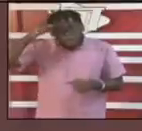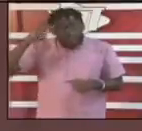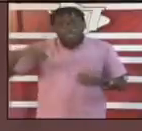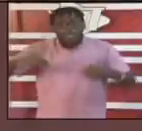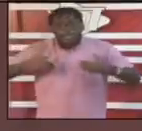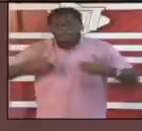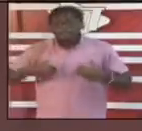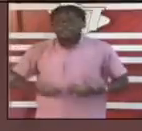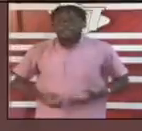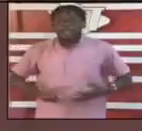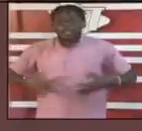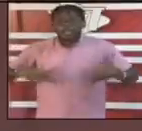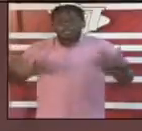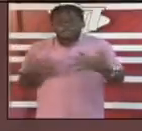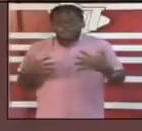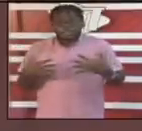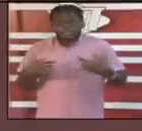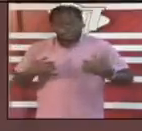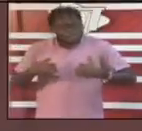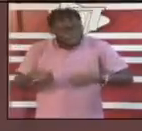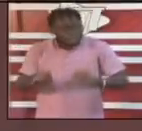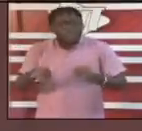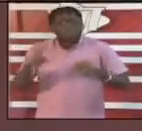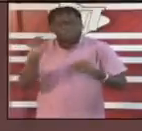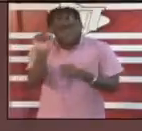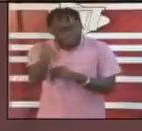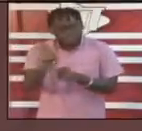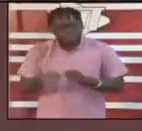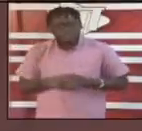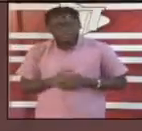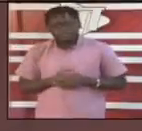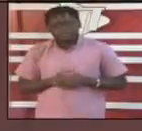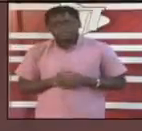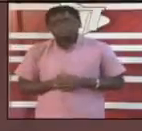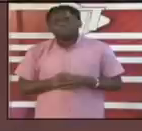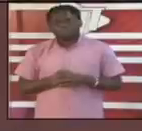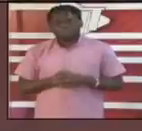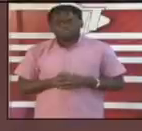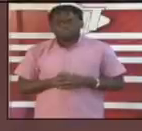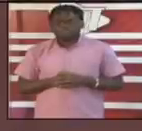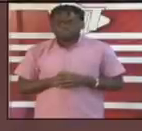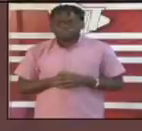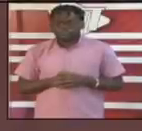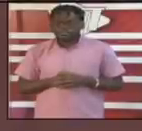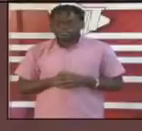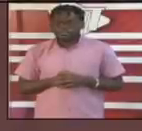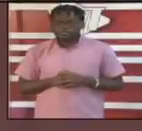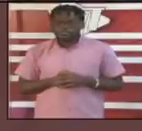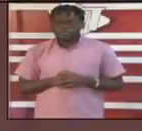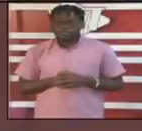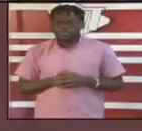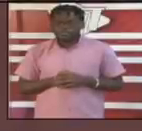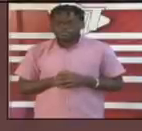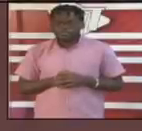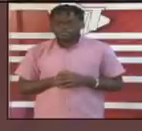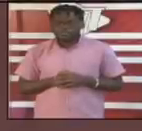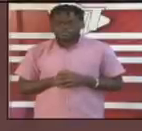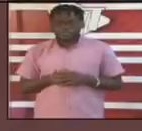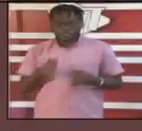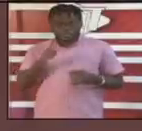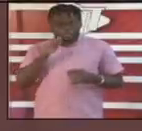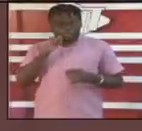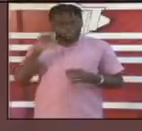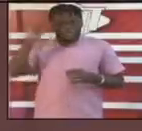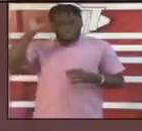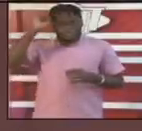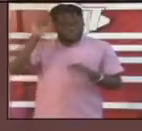SEA. To my teenage friends who are preparing for CSEC and CAPE, in the next